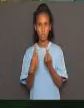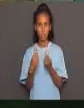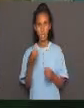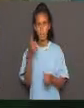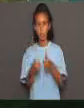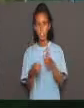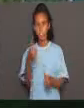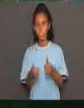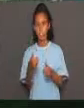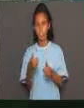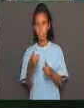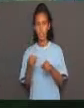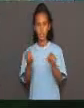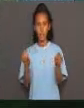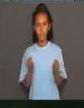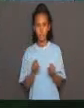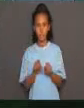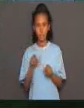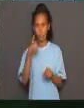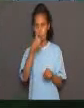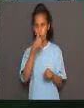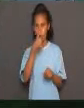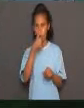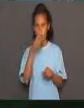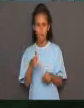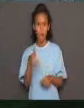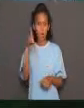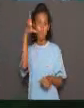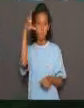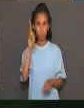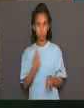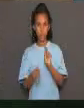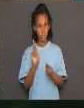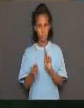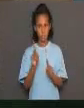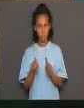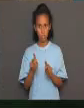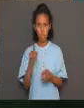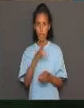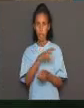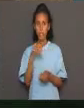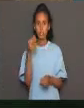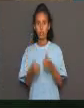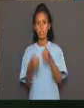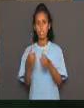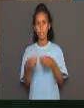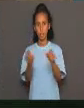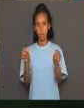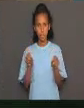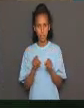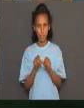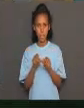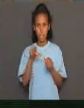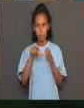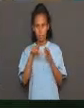which areas of Ethiopia have a higher population and which areas have a